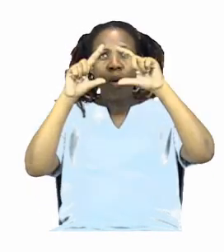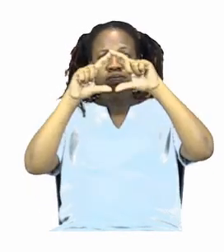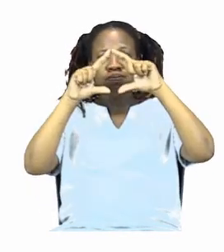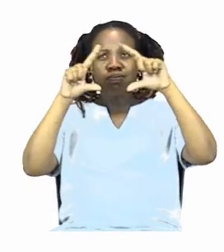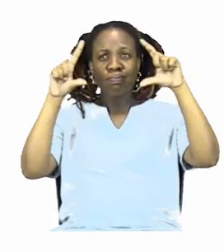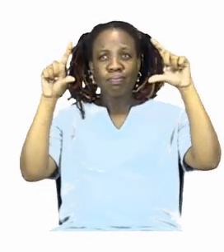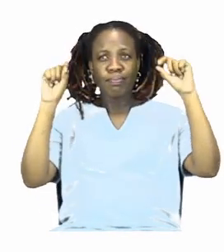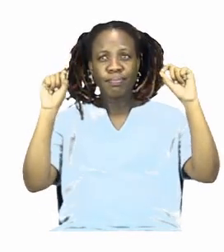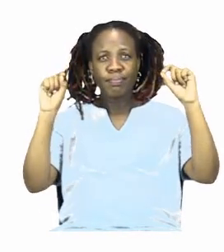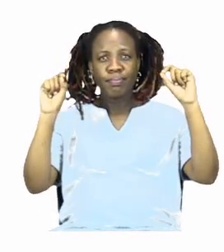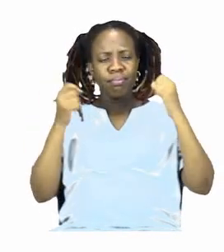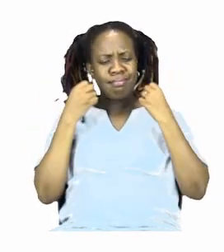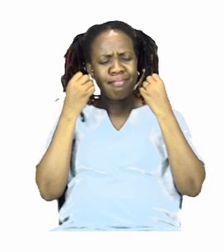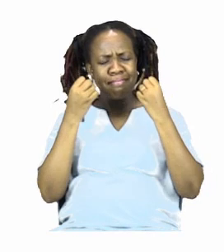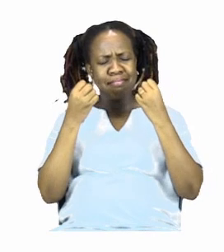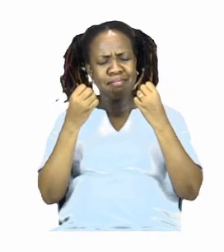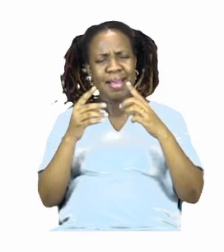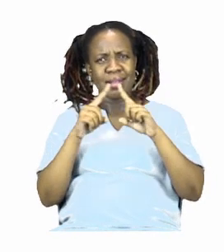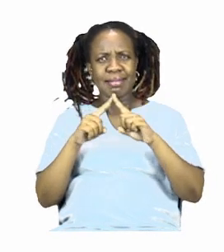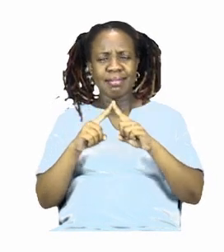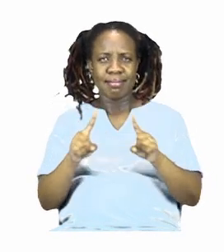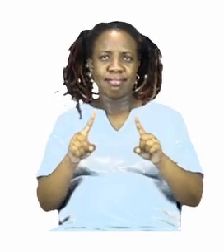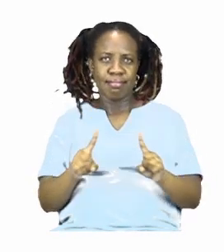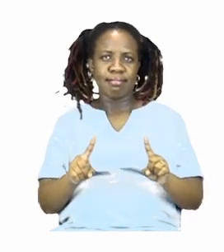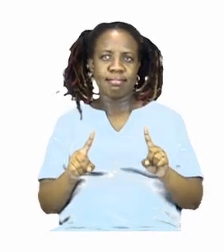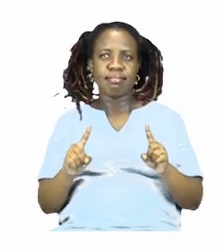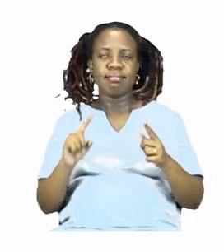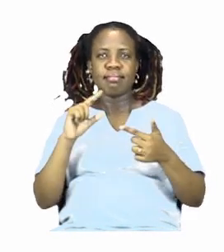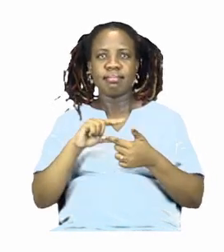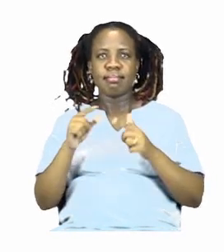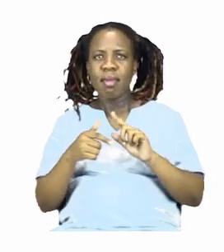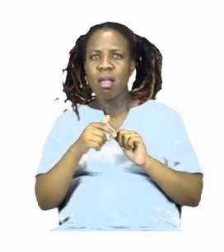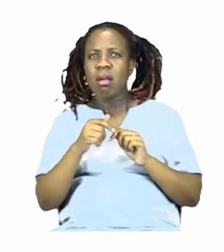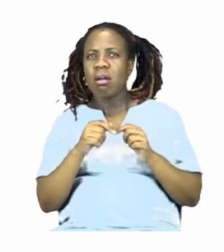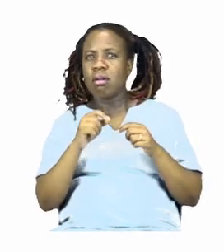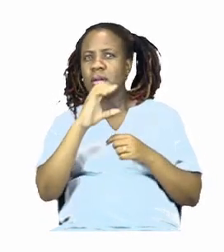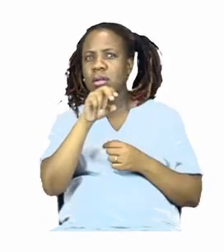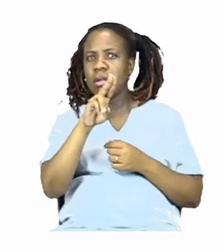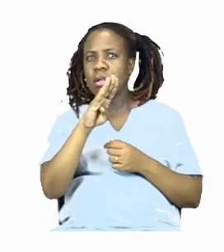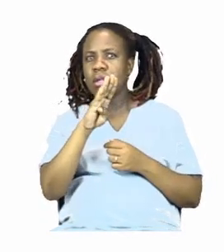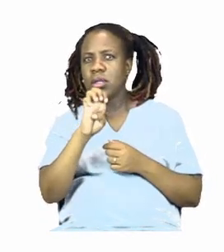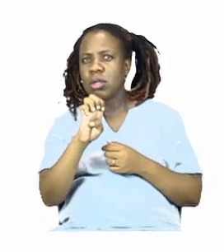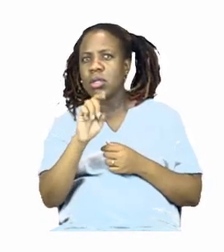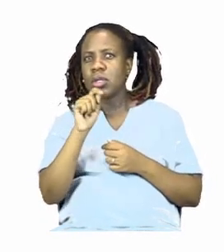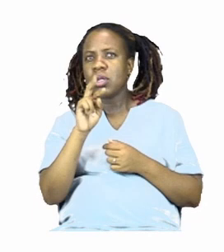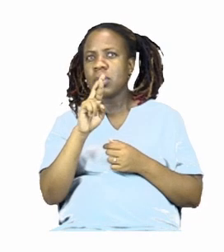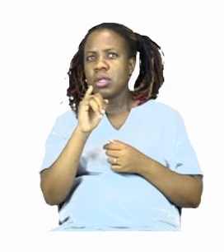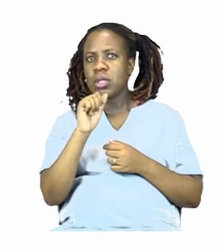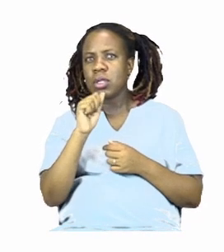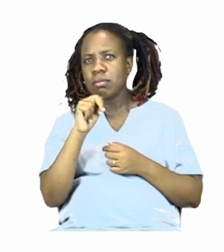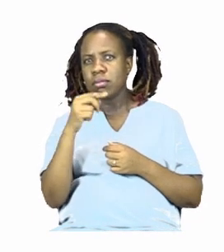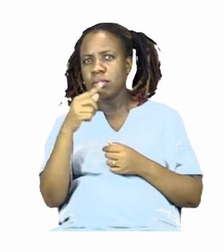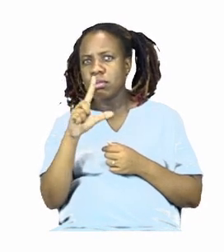shapes. Let's quickly look at these shapes. You have a cube, a triangle, a pyramid,